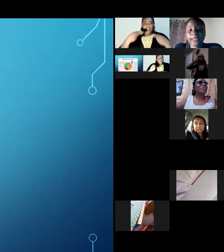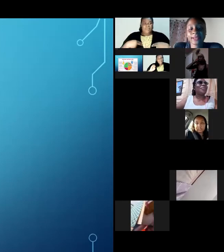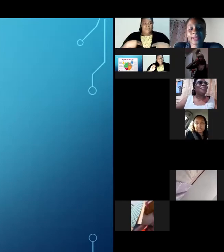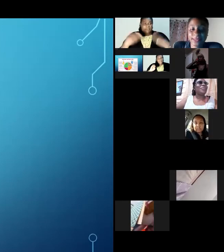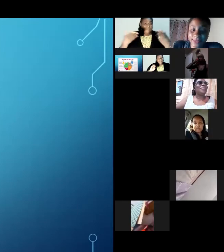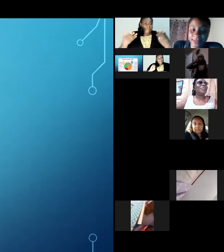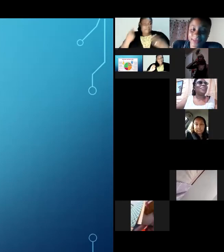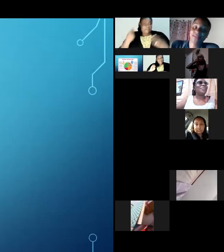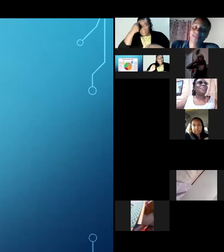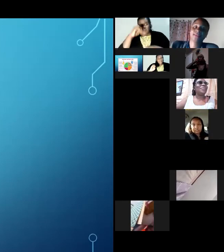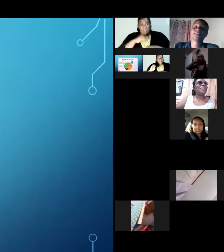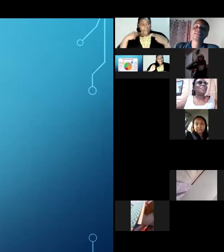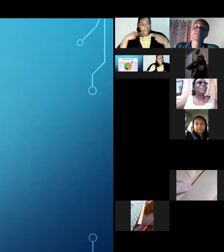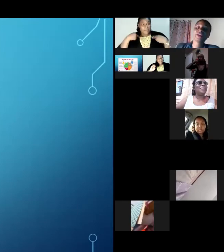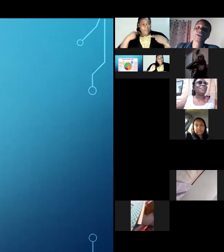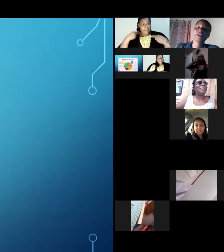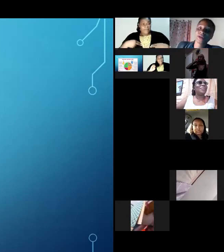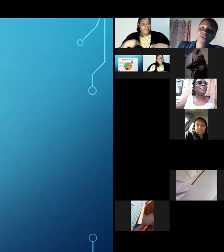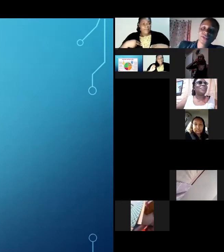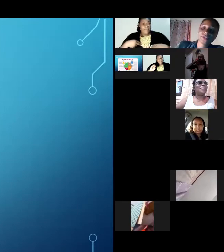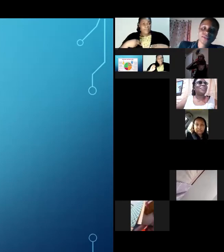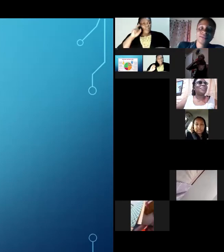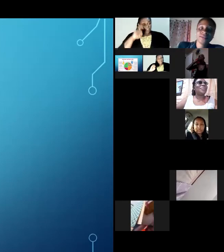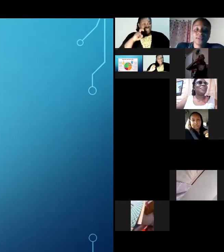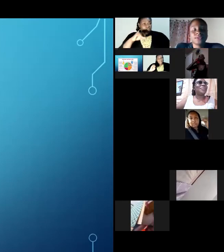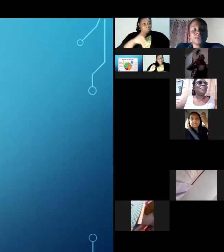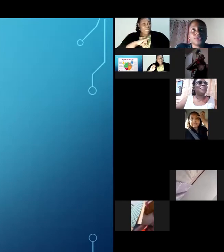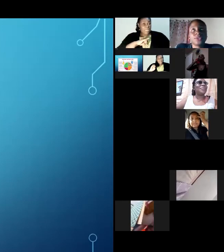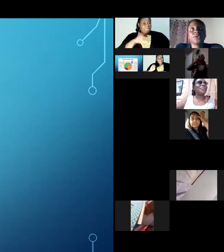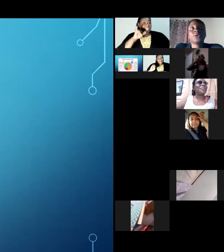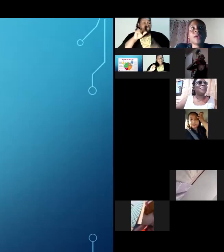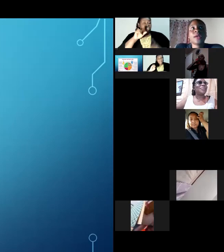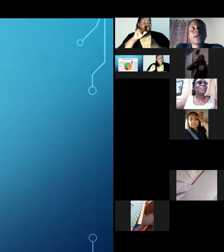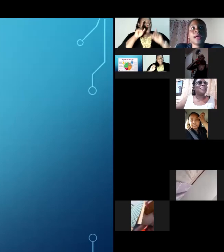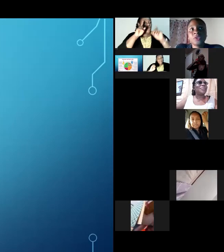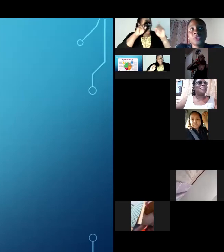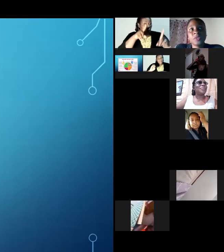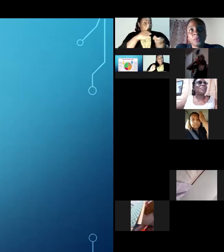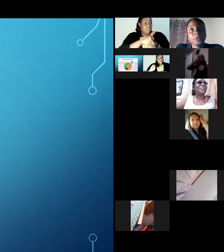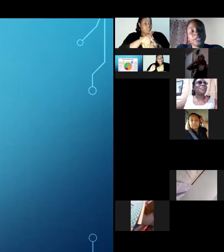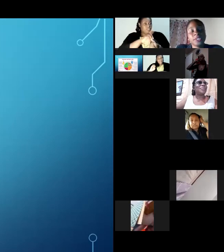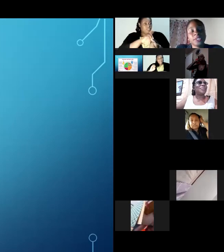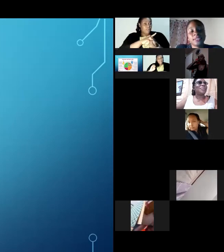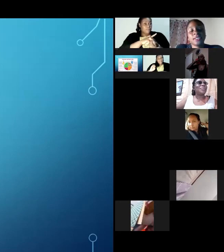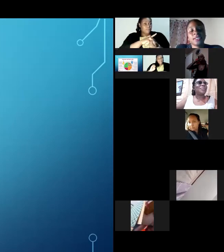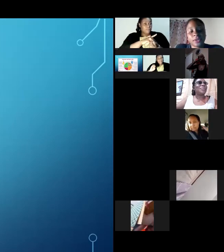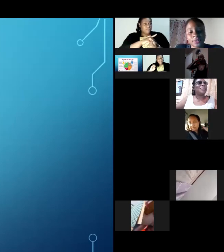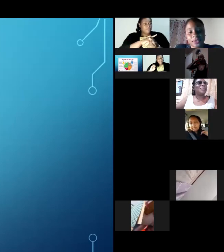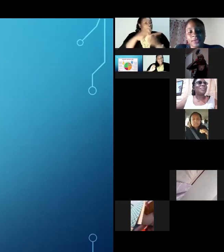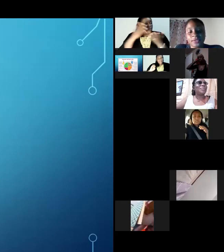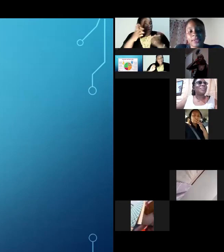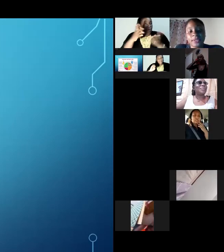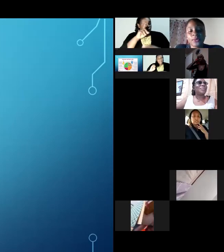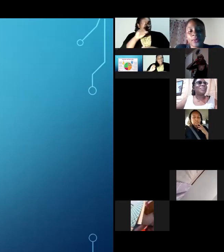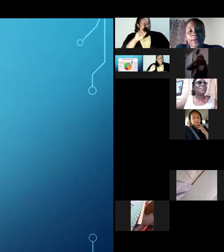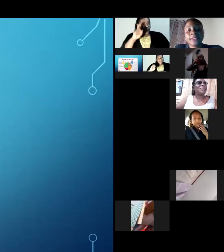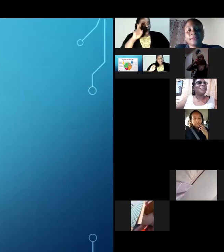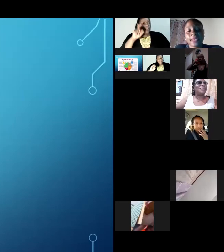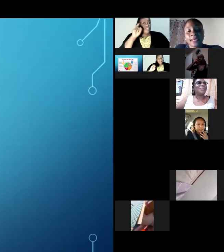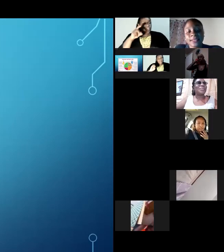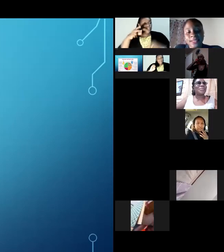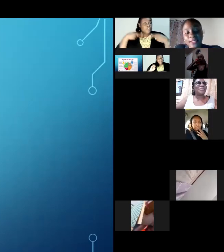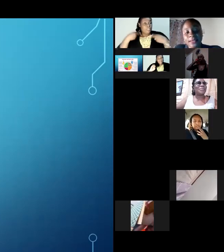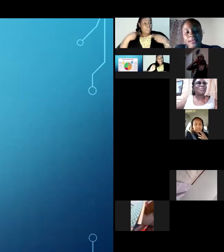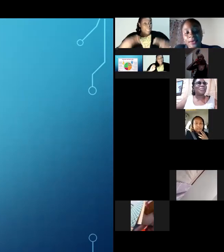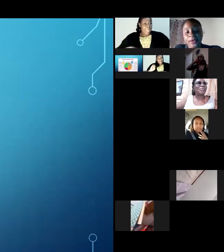Yes, that's a very good question. So healthy people need to see a doctor in order to